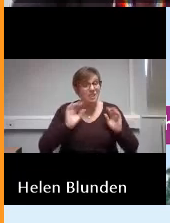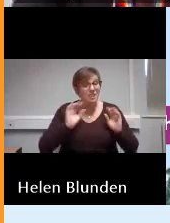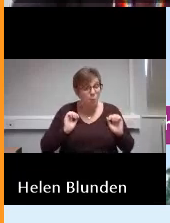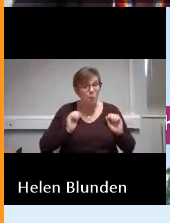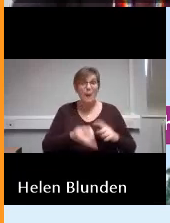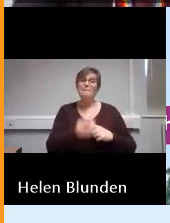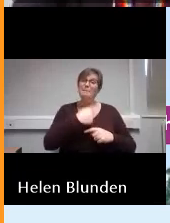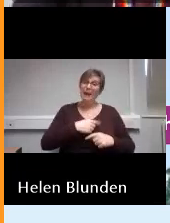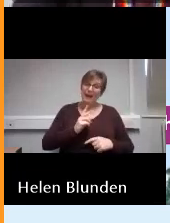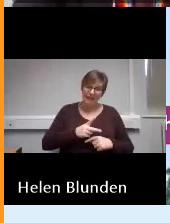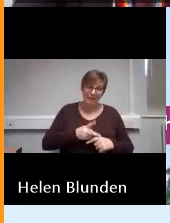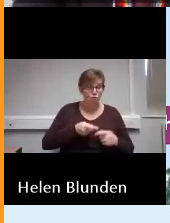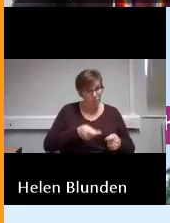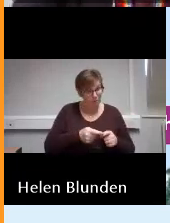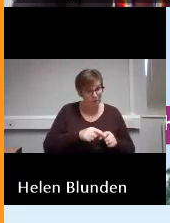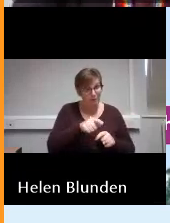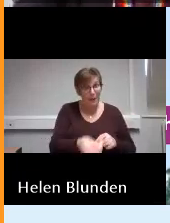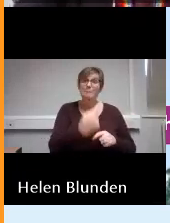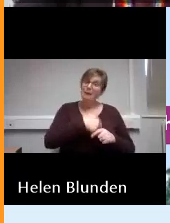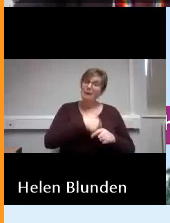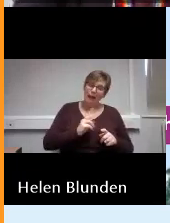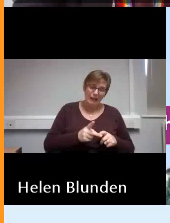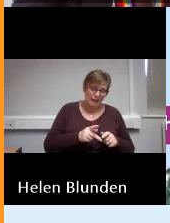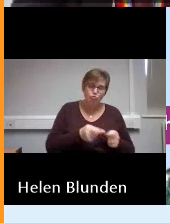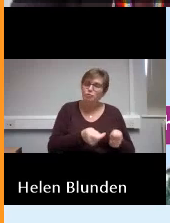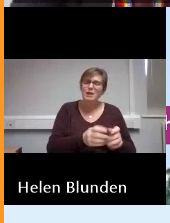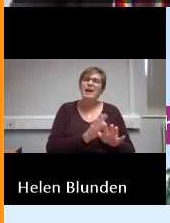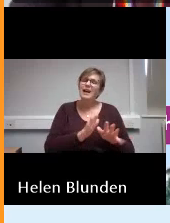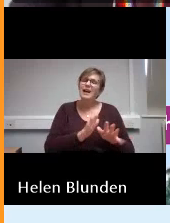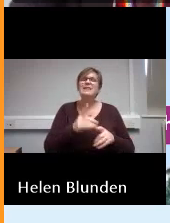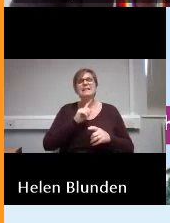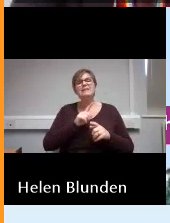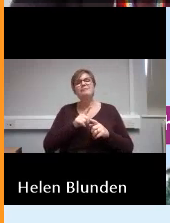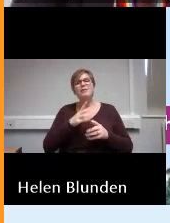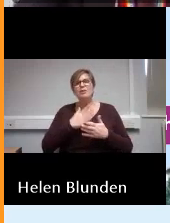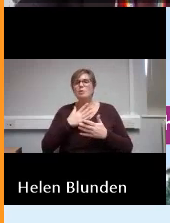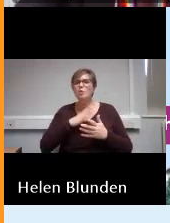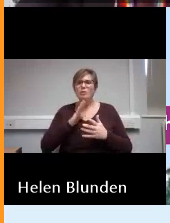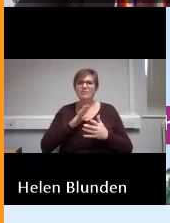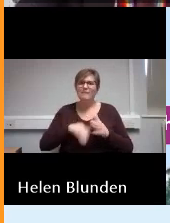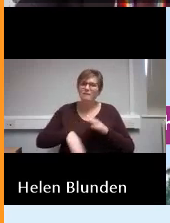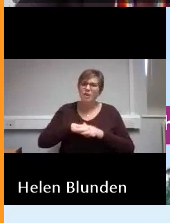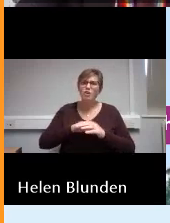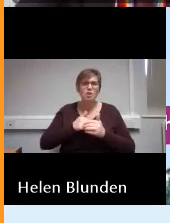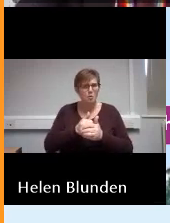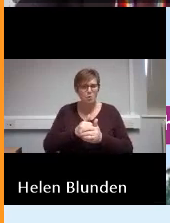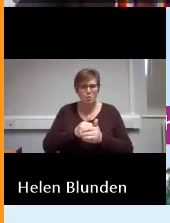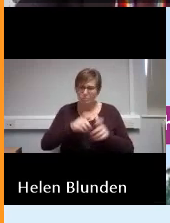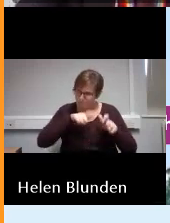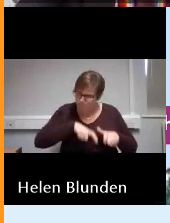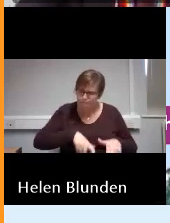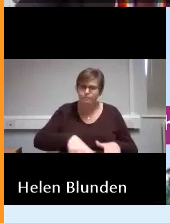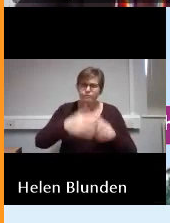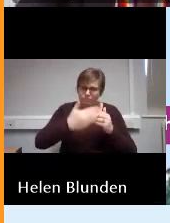back again. It's back to that thrive. It's being able to offer that wraparound support and people be able to have